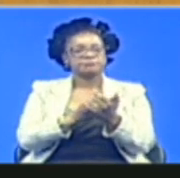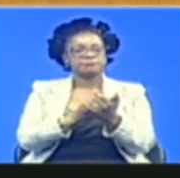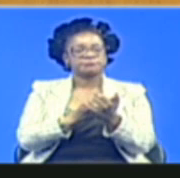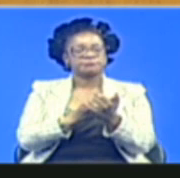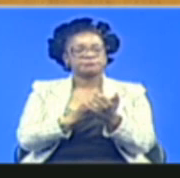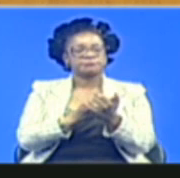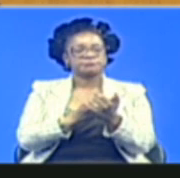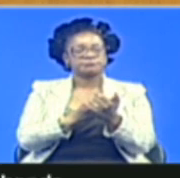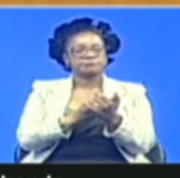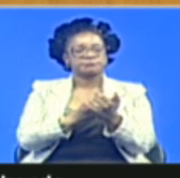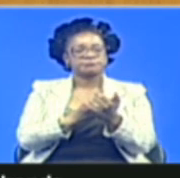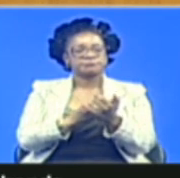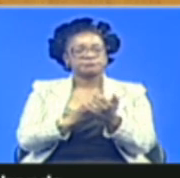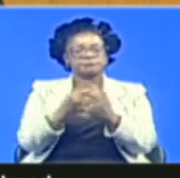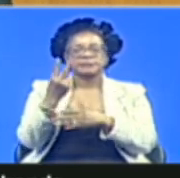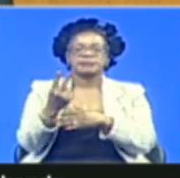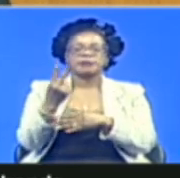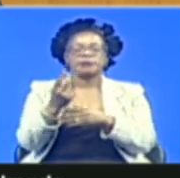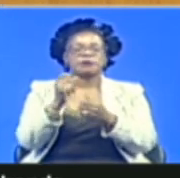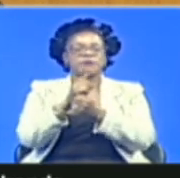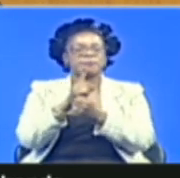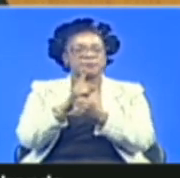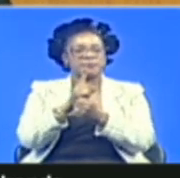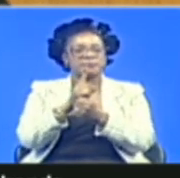2nd of November